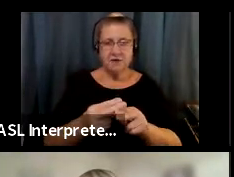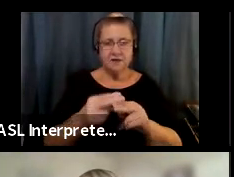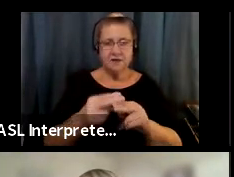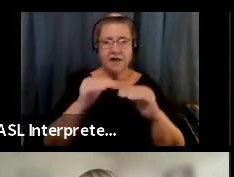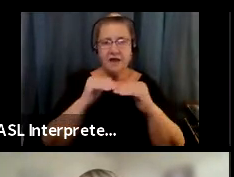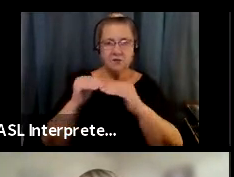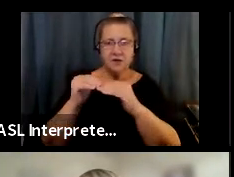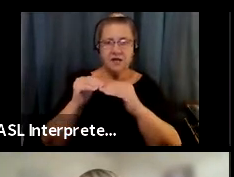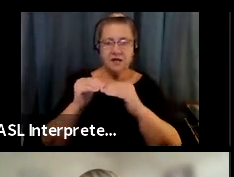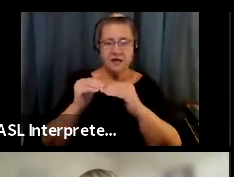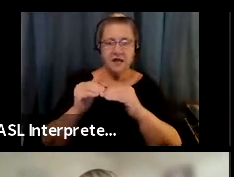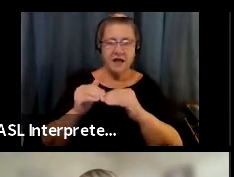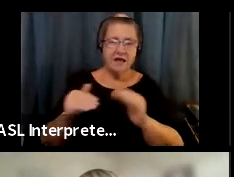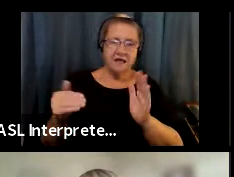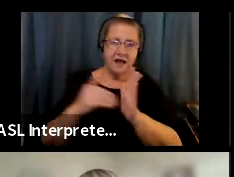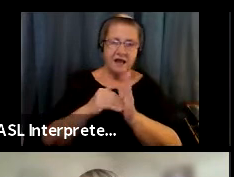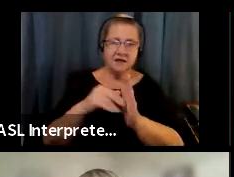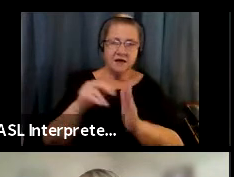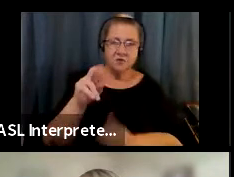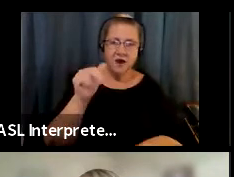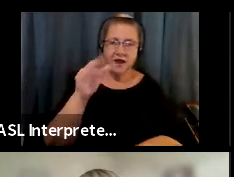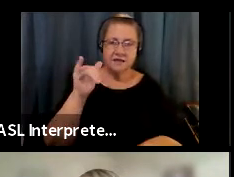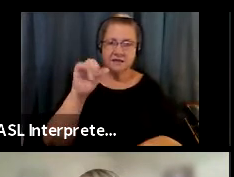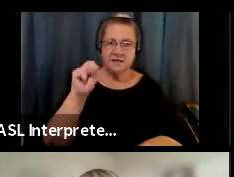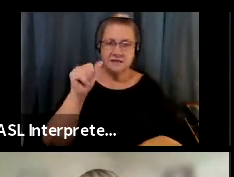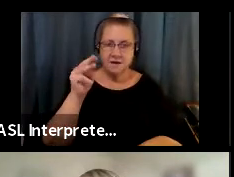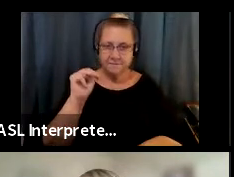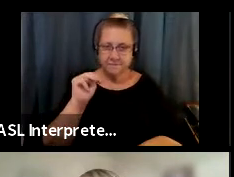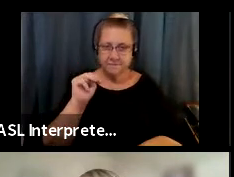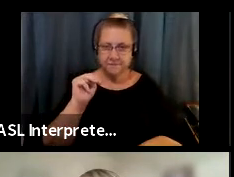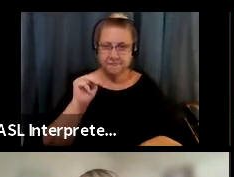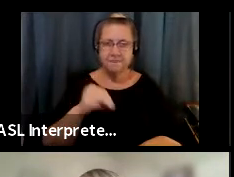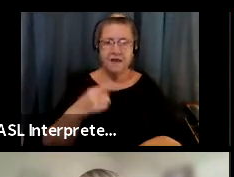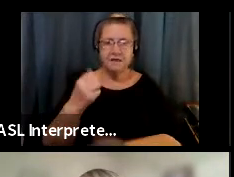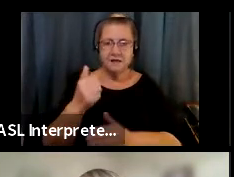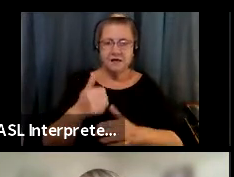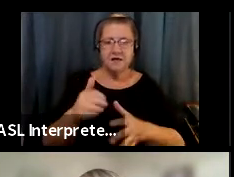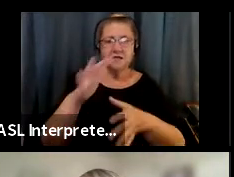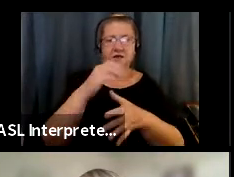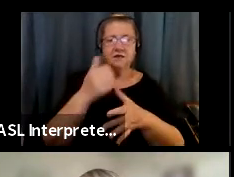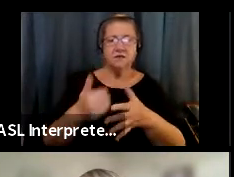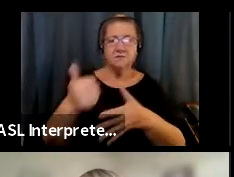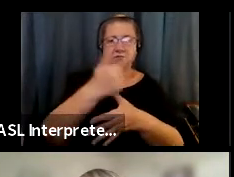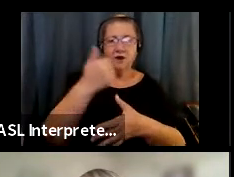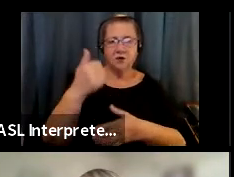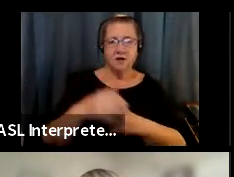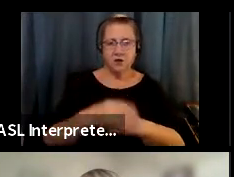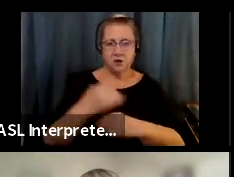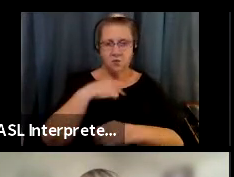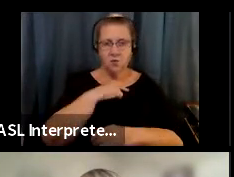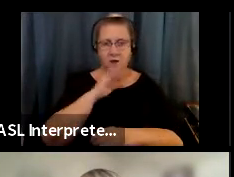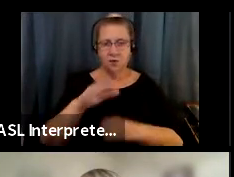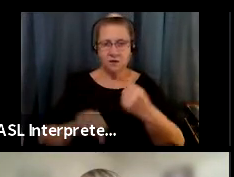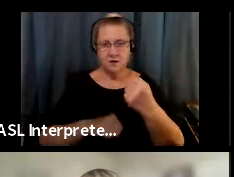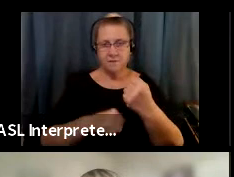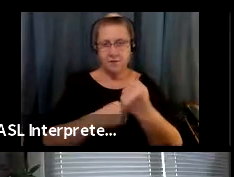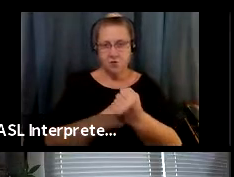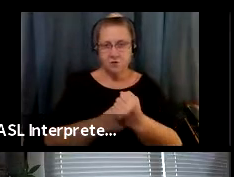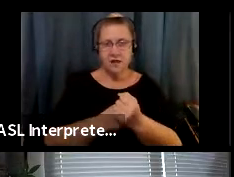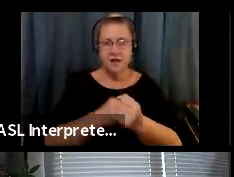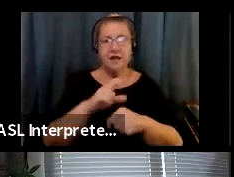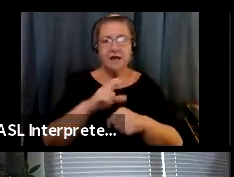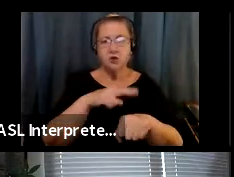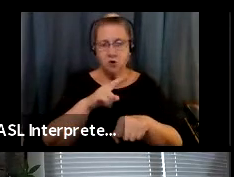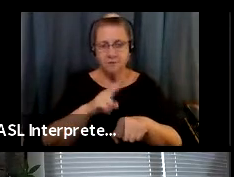anti-racism is one of his major priorities. My office, the Office of Health Equity, will be supporting the directorate in